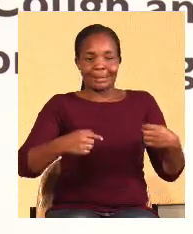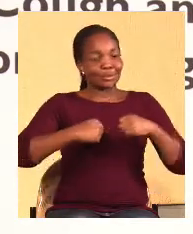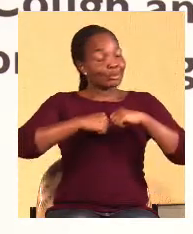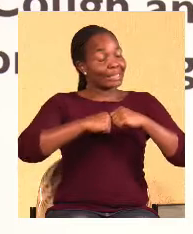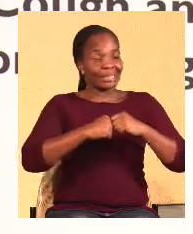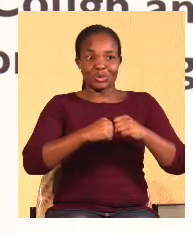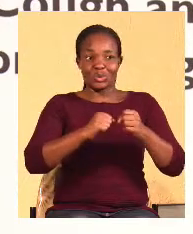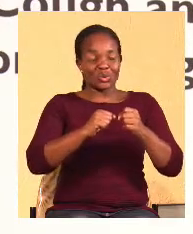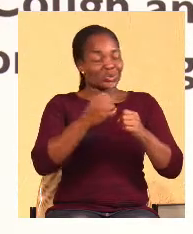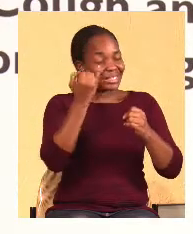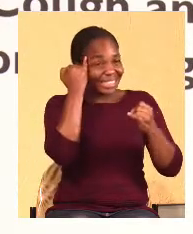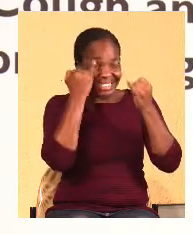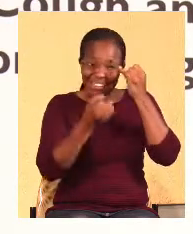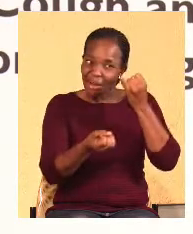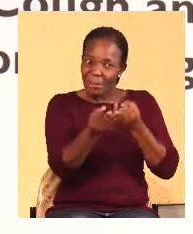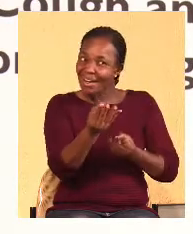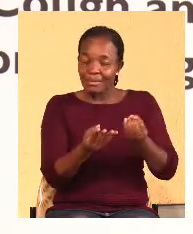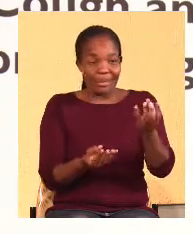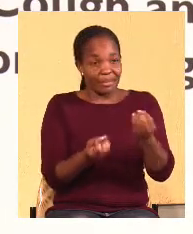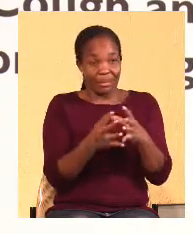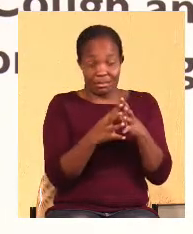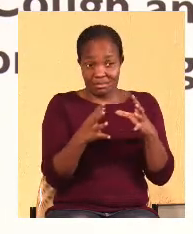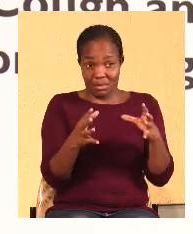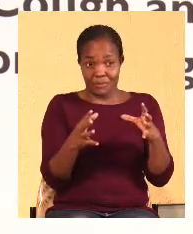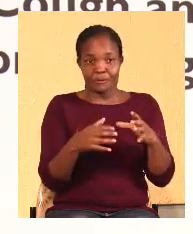that's what's, so what we've done is to simply follow